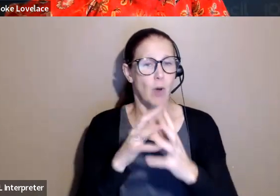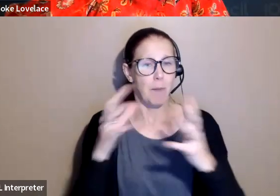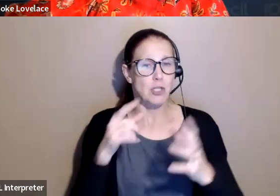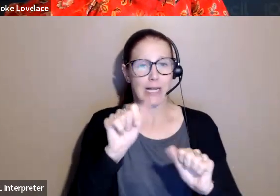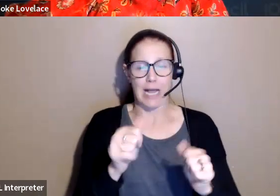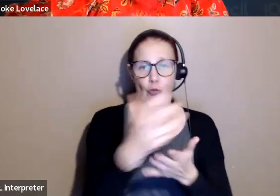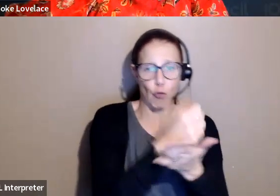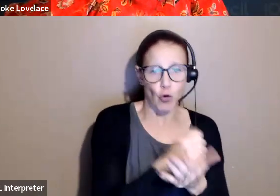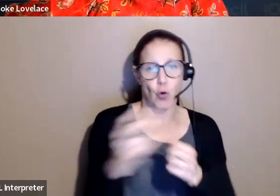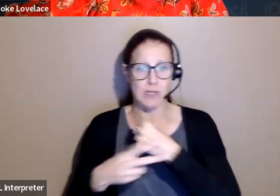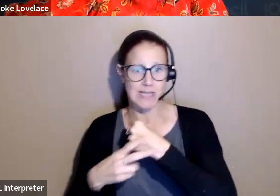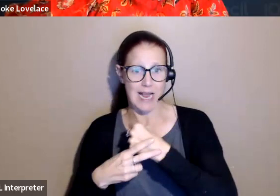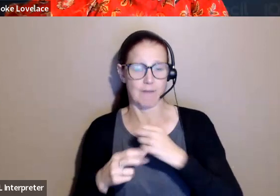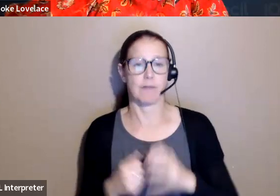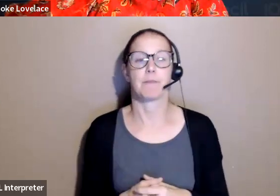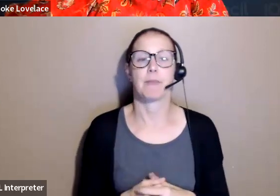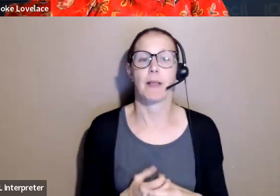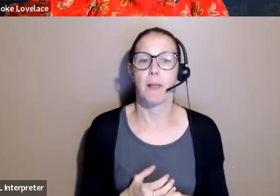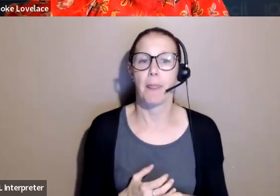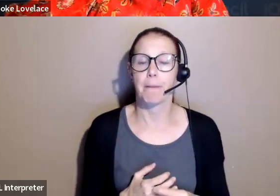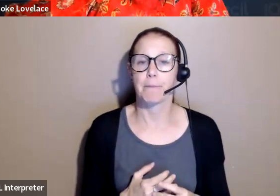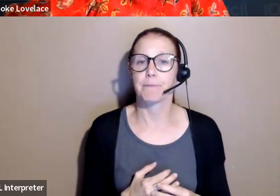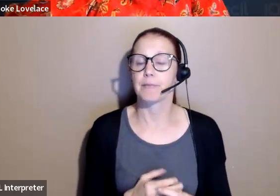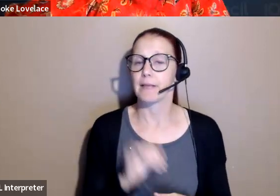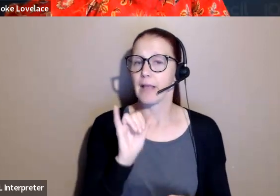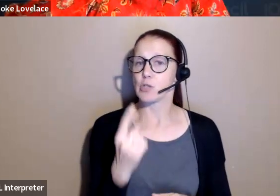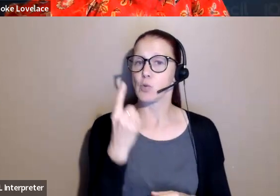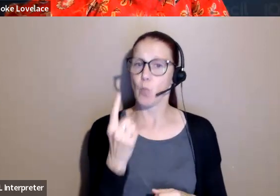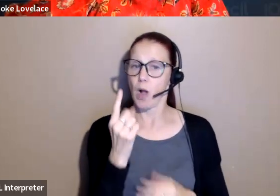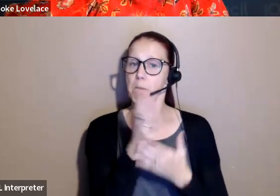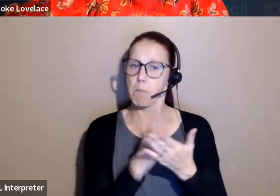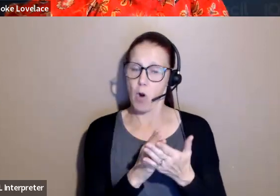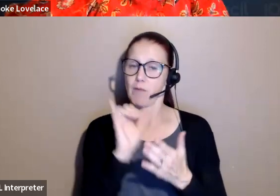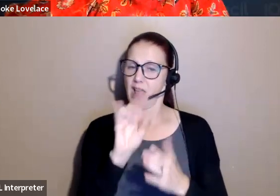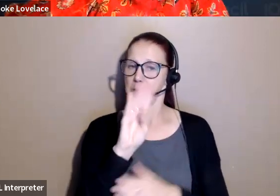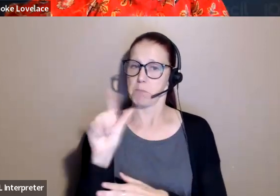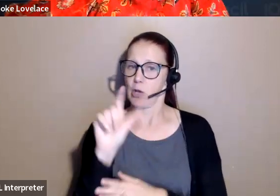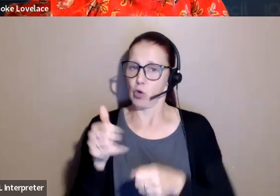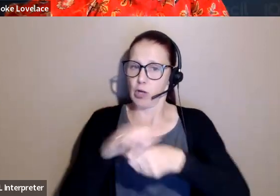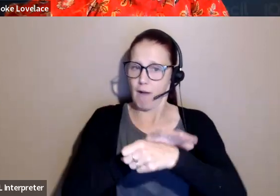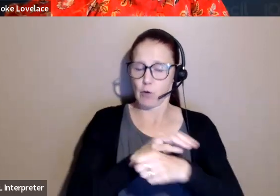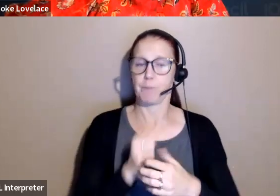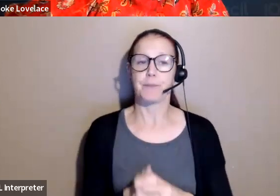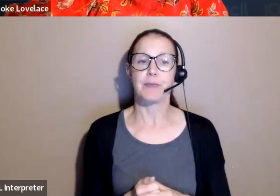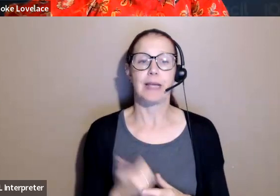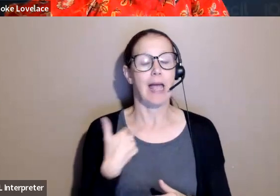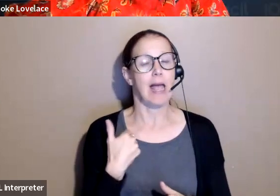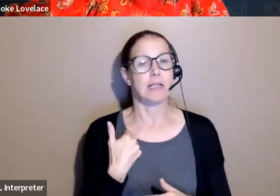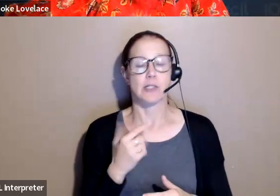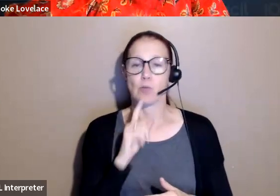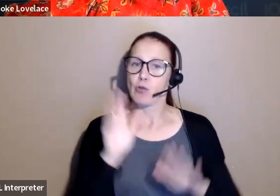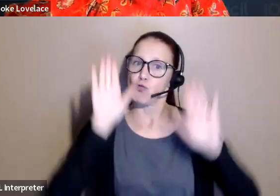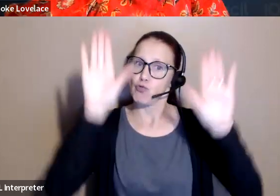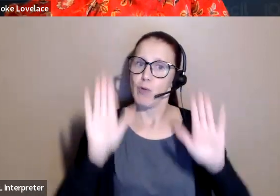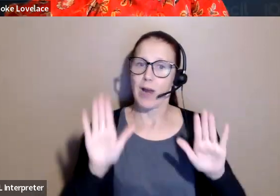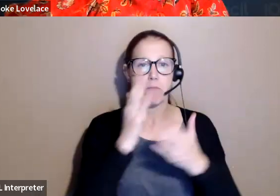so that's a bill that's just one part of what that bill could cover. It has some great components